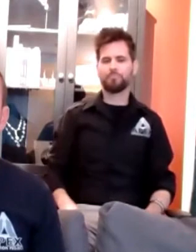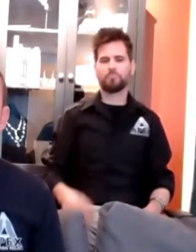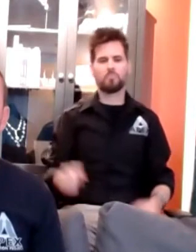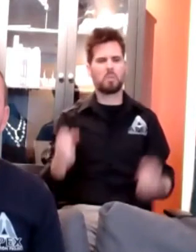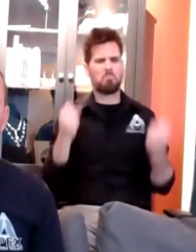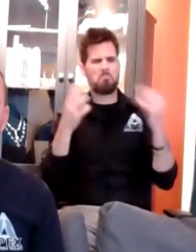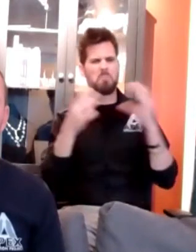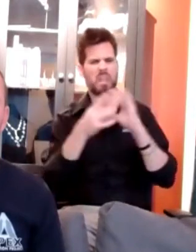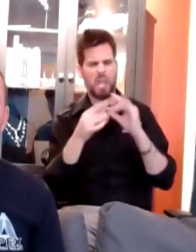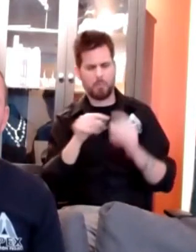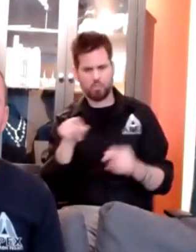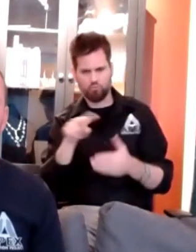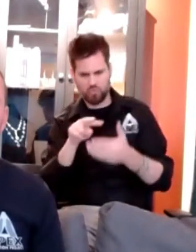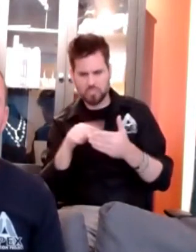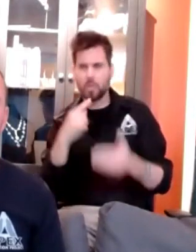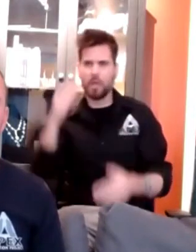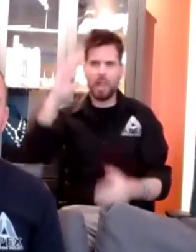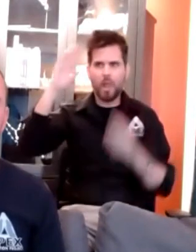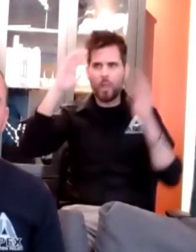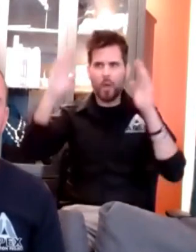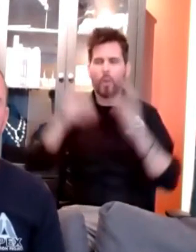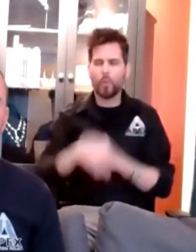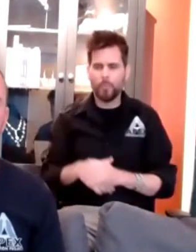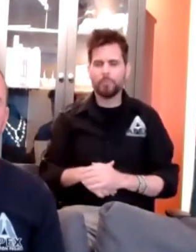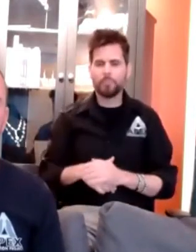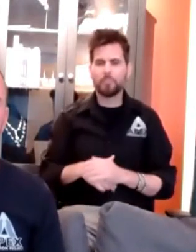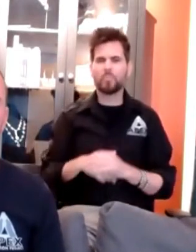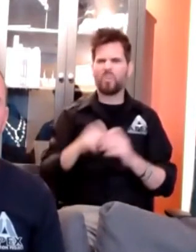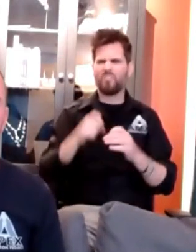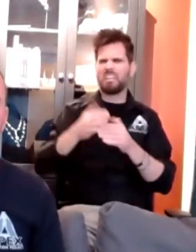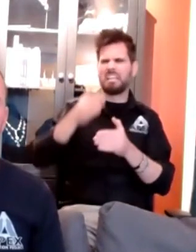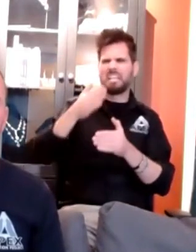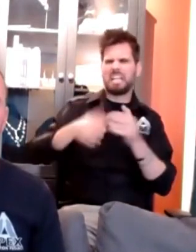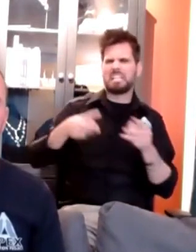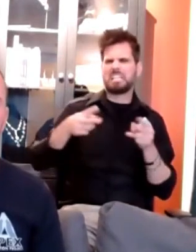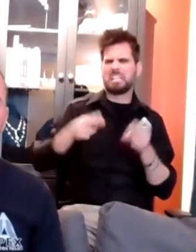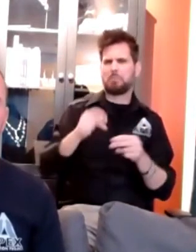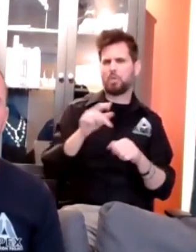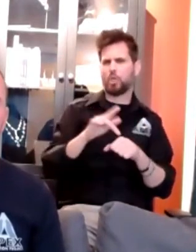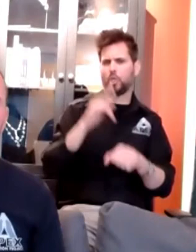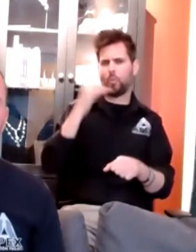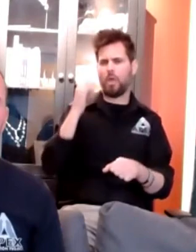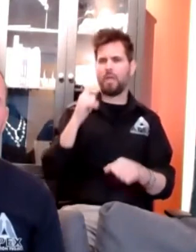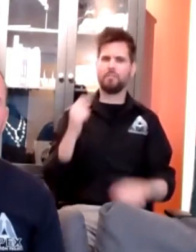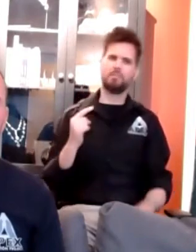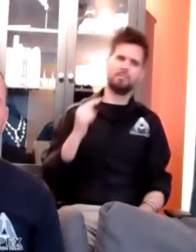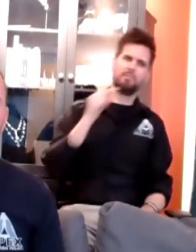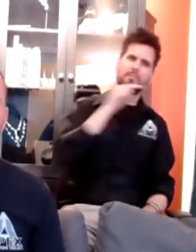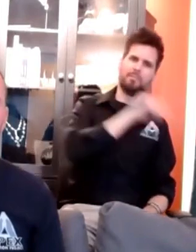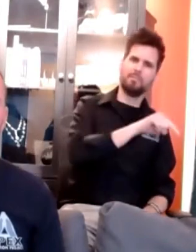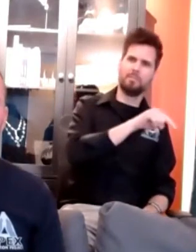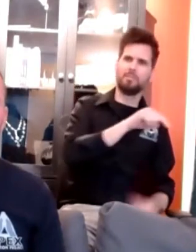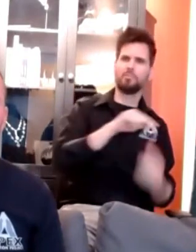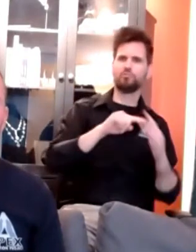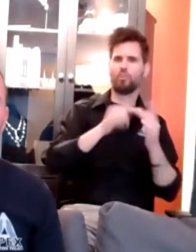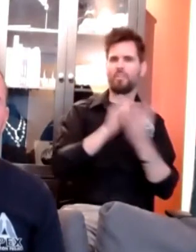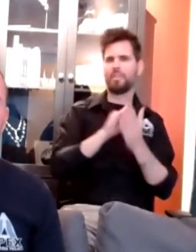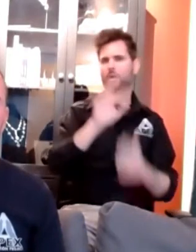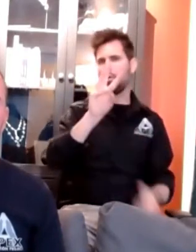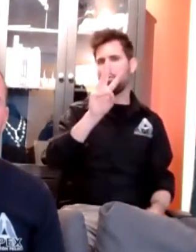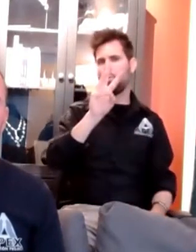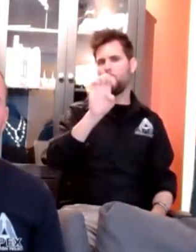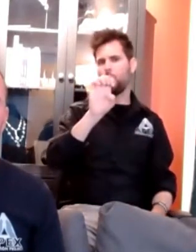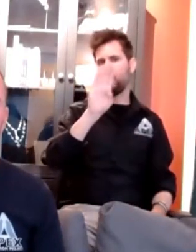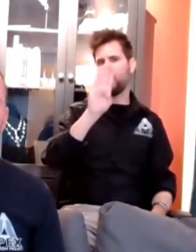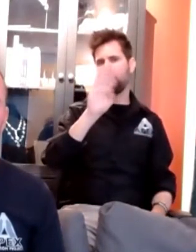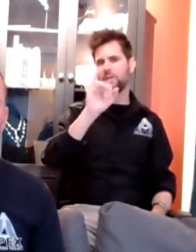to cut it a little 5 minutes early today because I need to dive into the advocacy webinar, but we're going to be seeing you